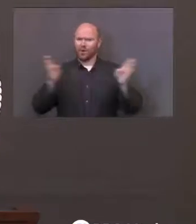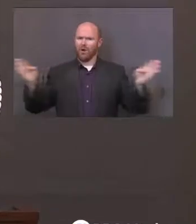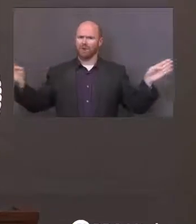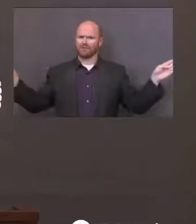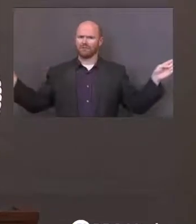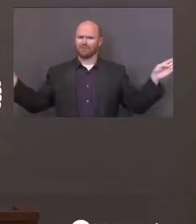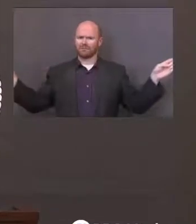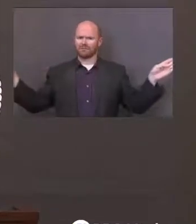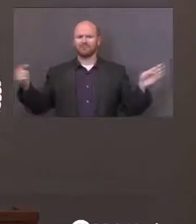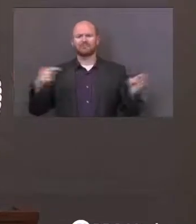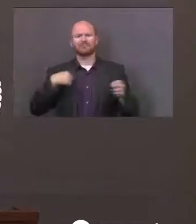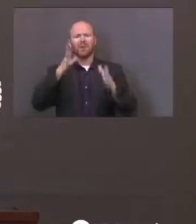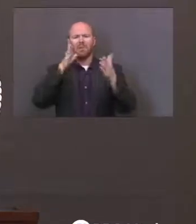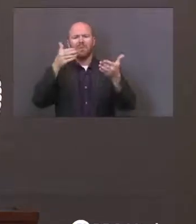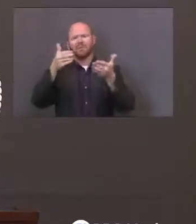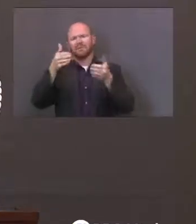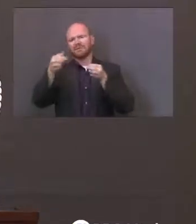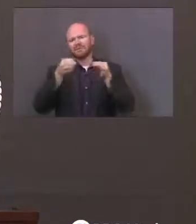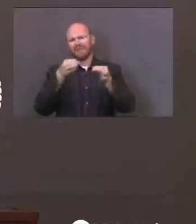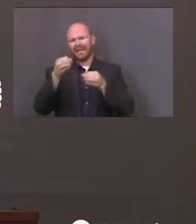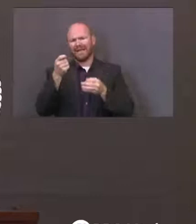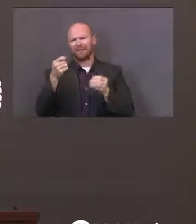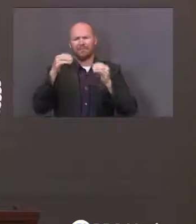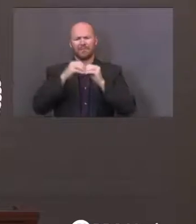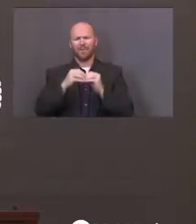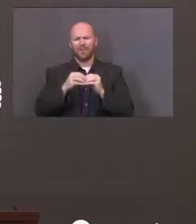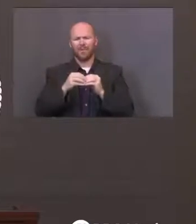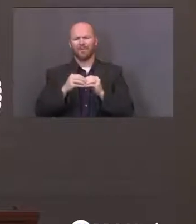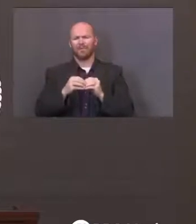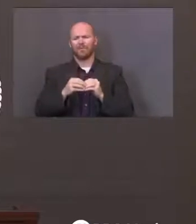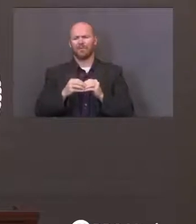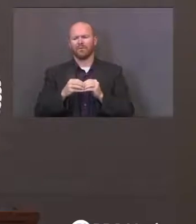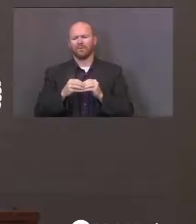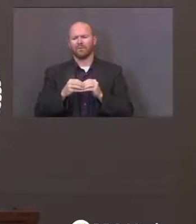me explain a little more. As if